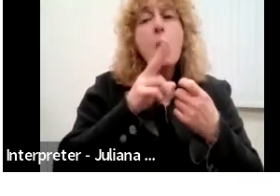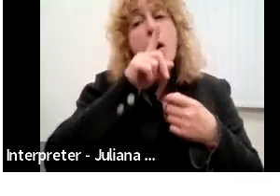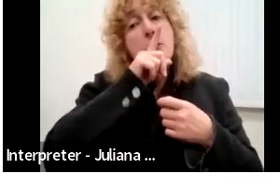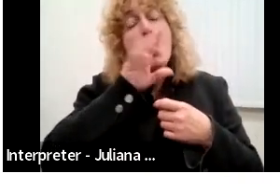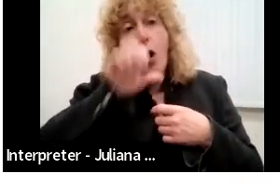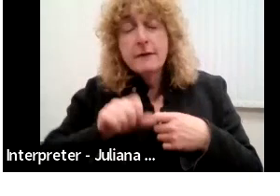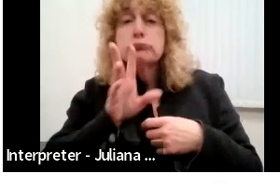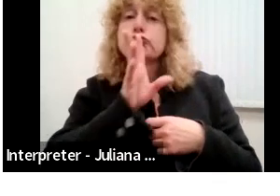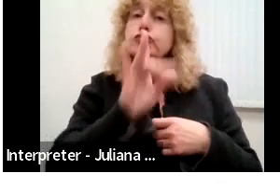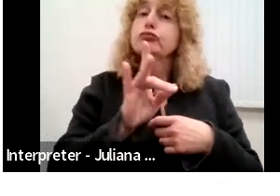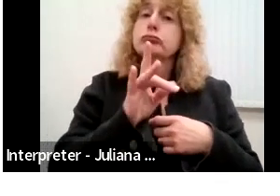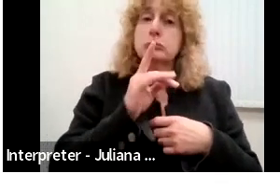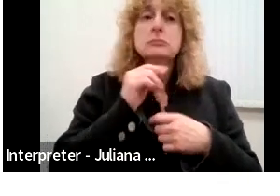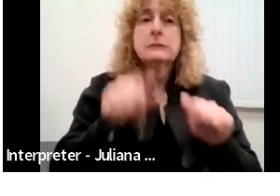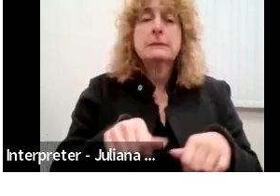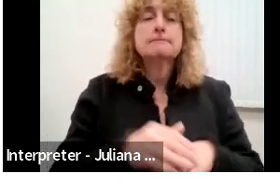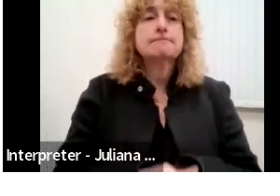speak them out loud.